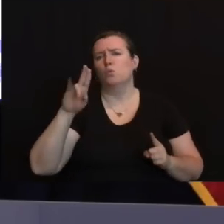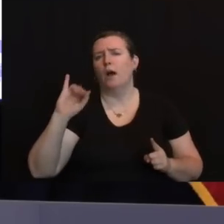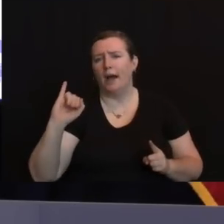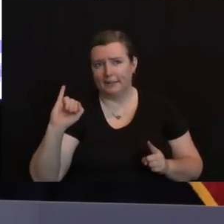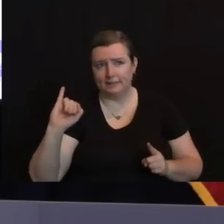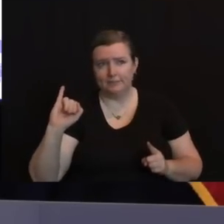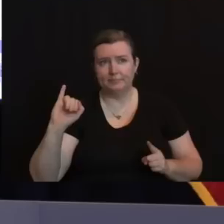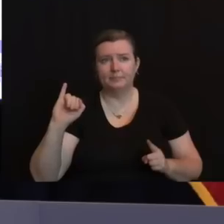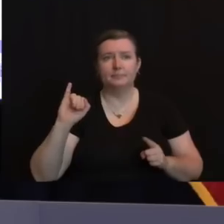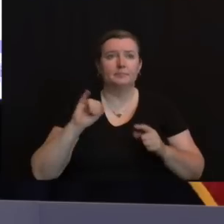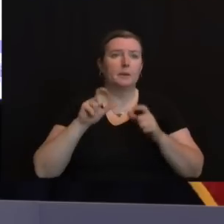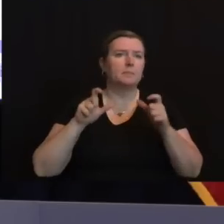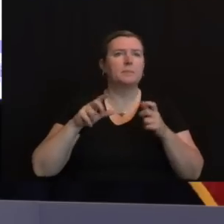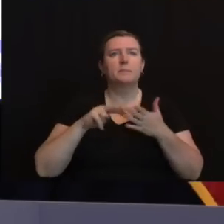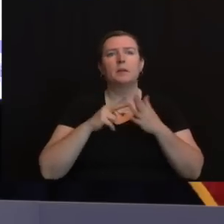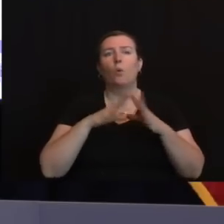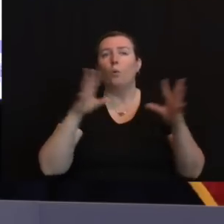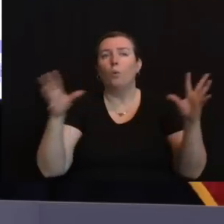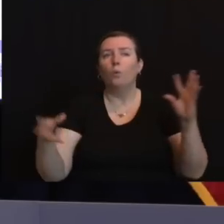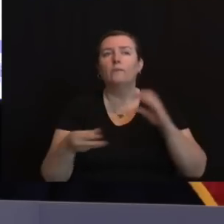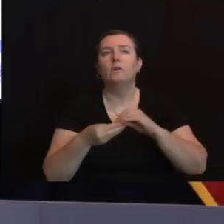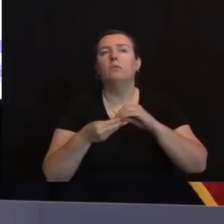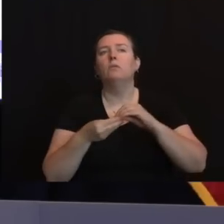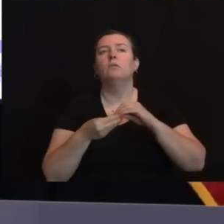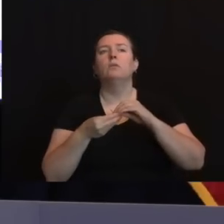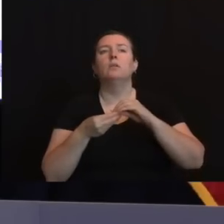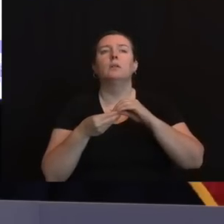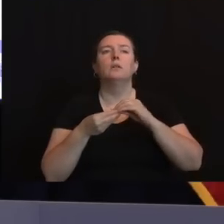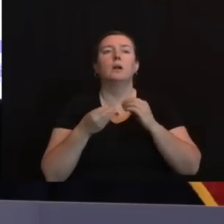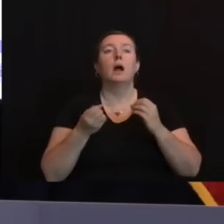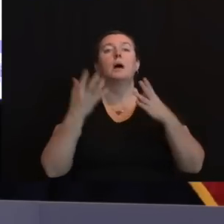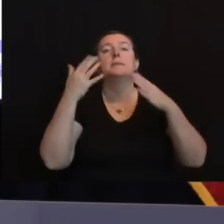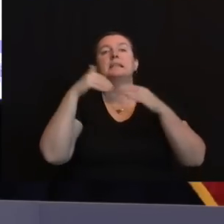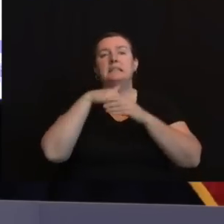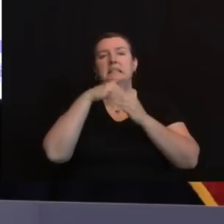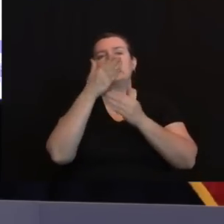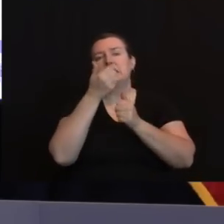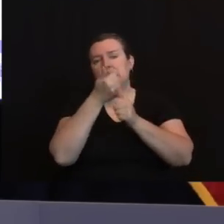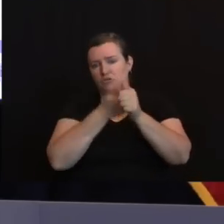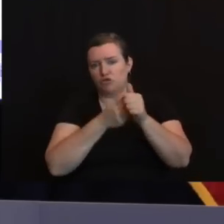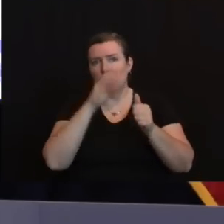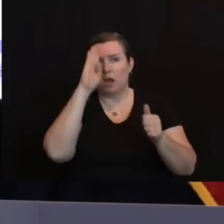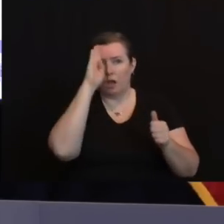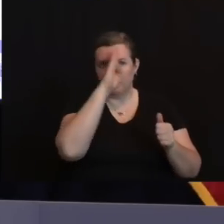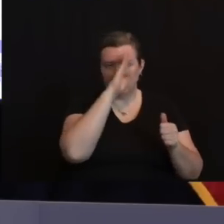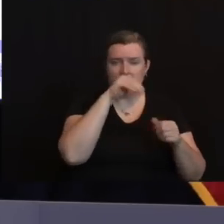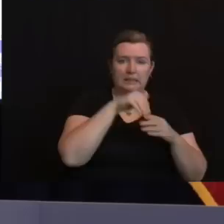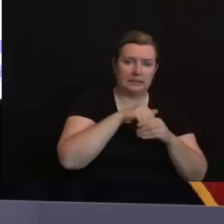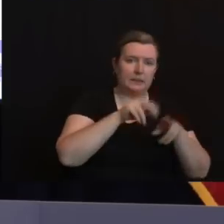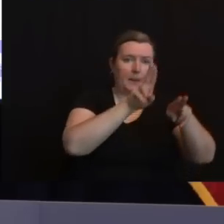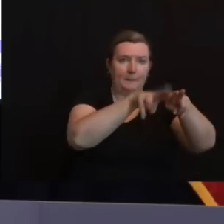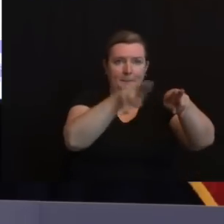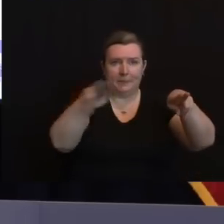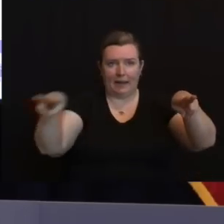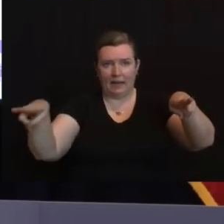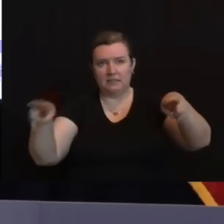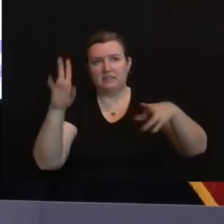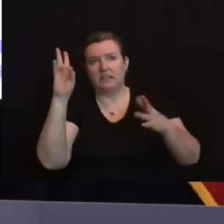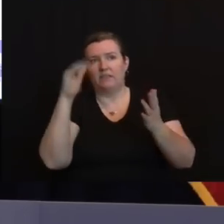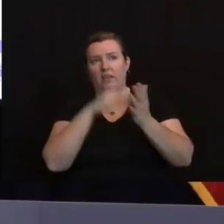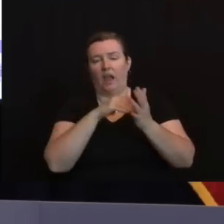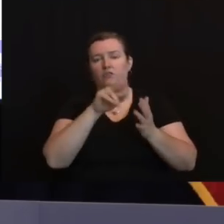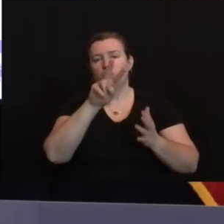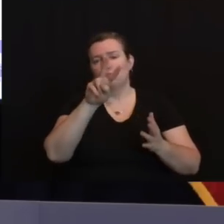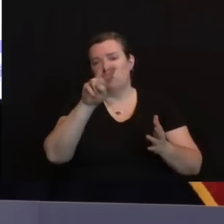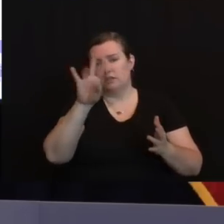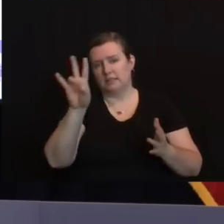So the overall hospital census, that's patients in the beds, is 1,027.